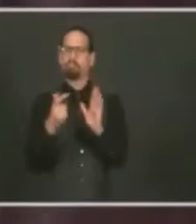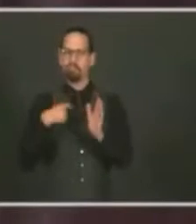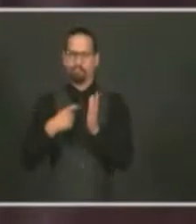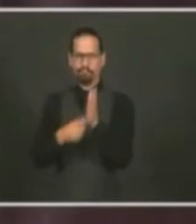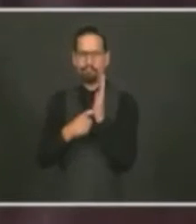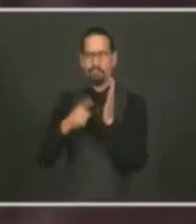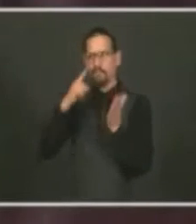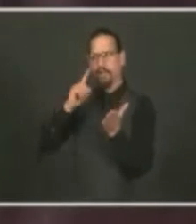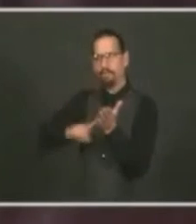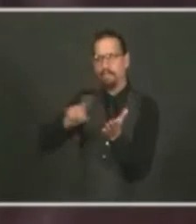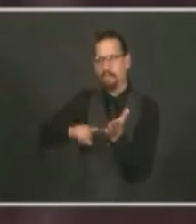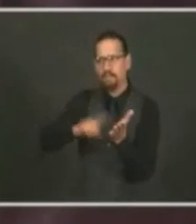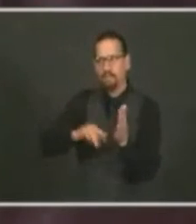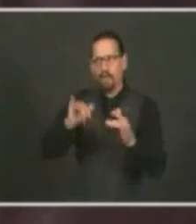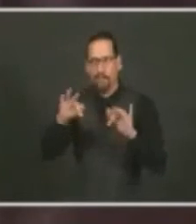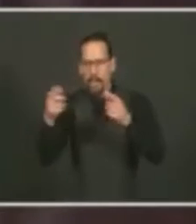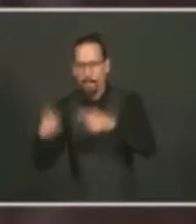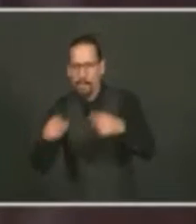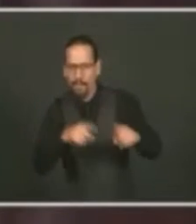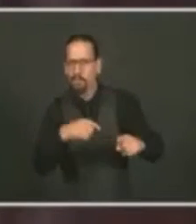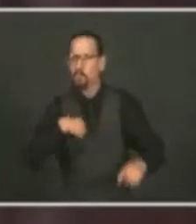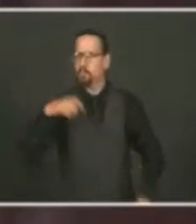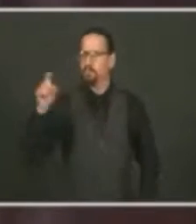were founded. But by and large,